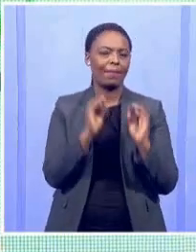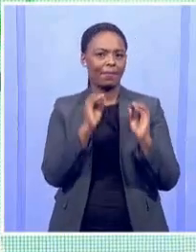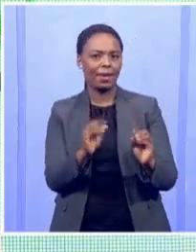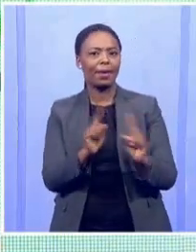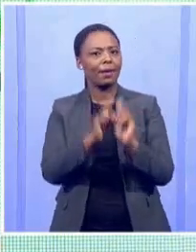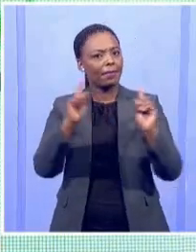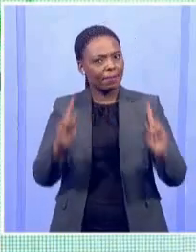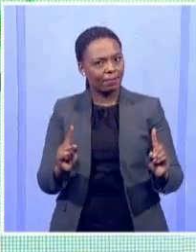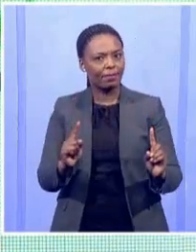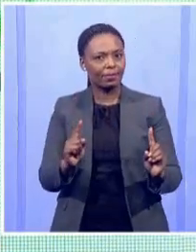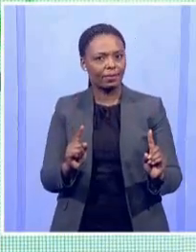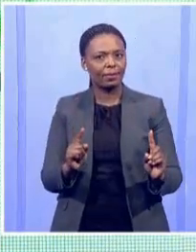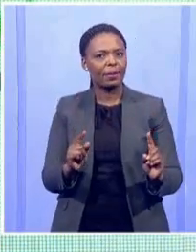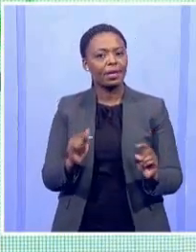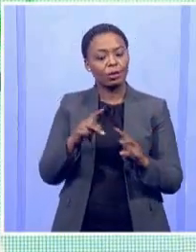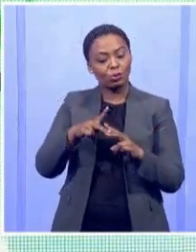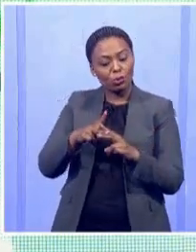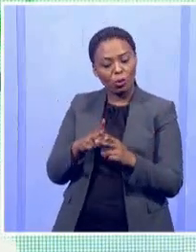with